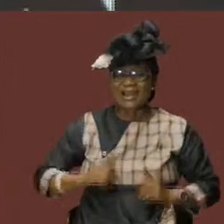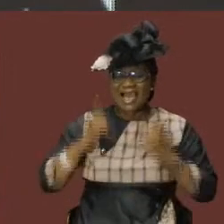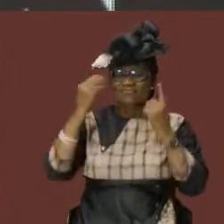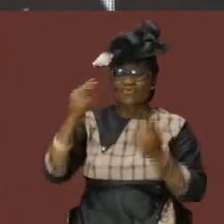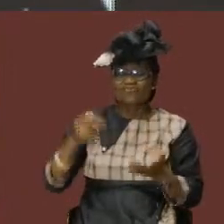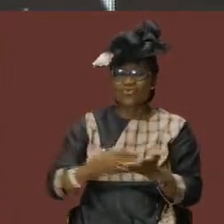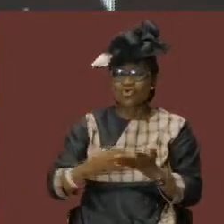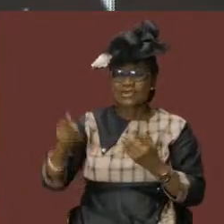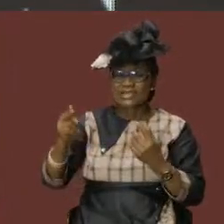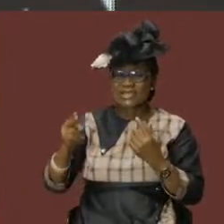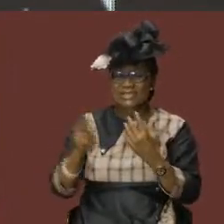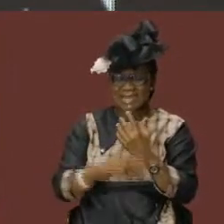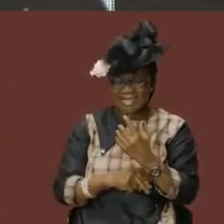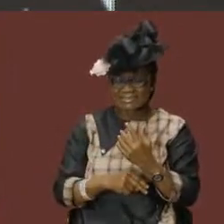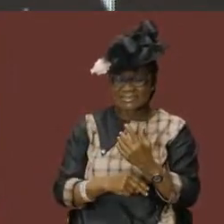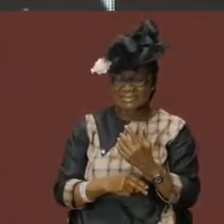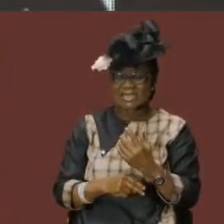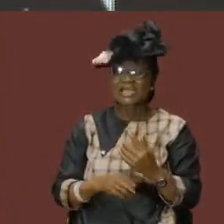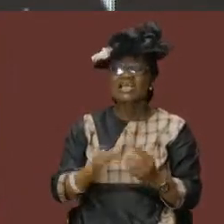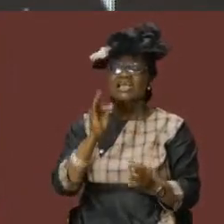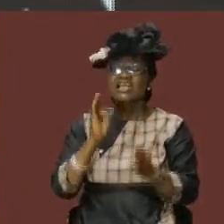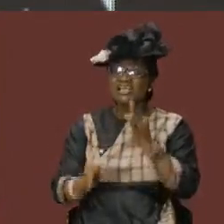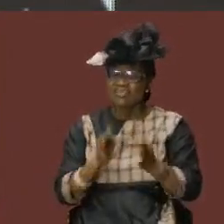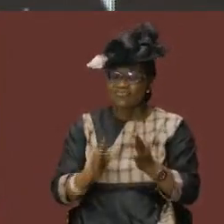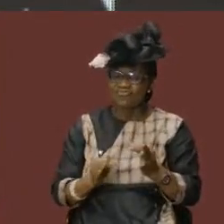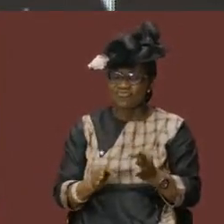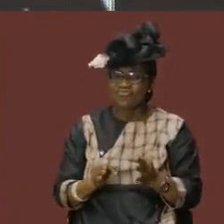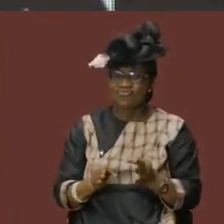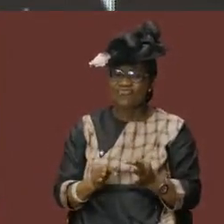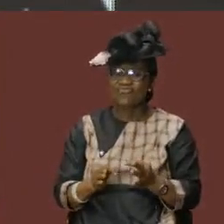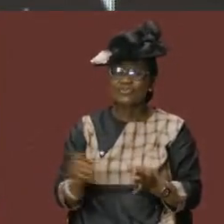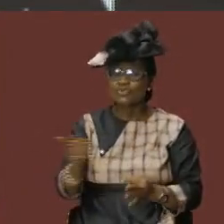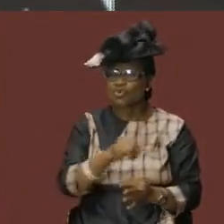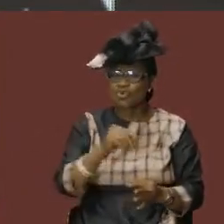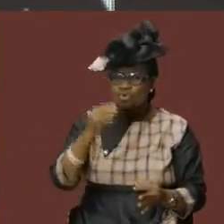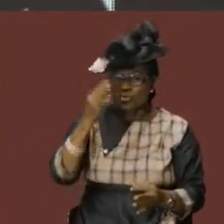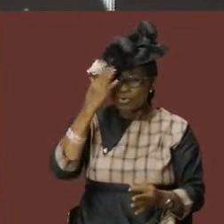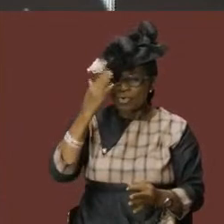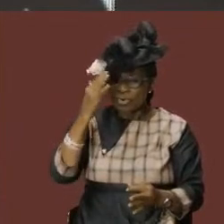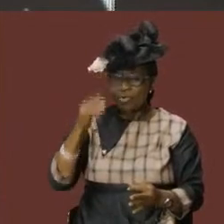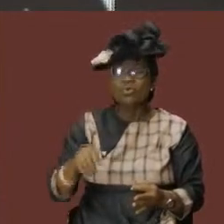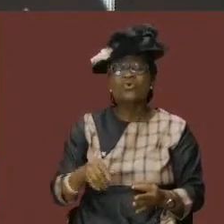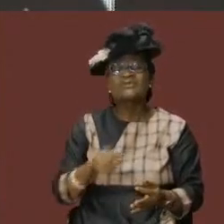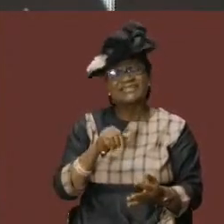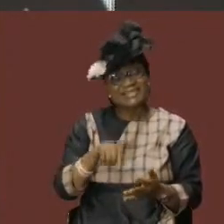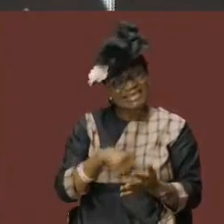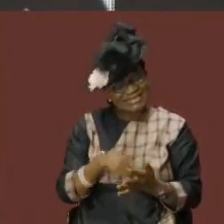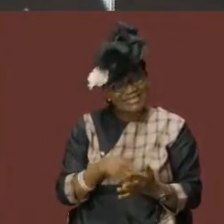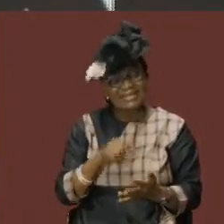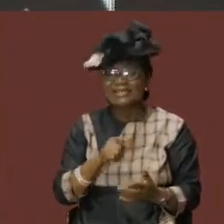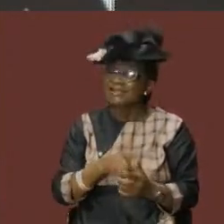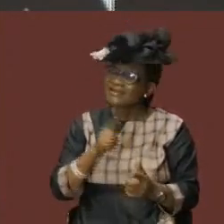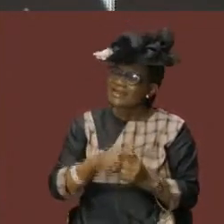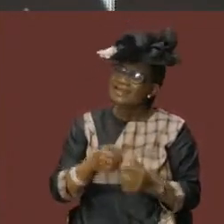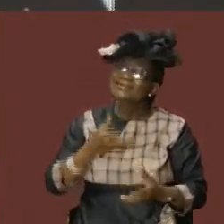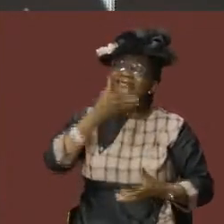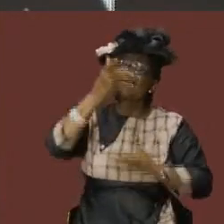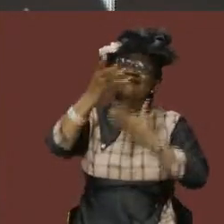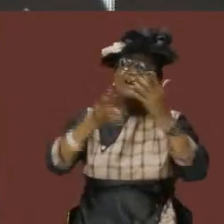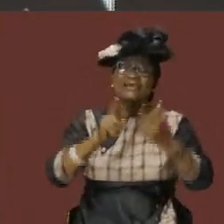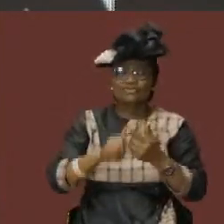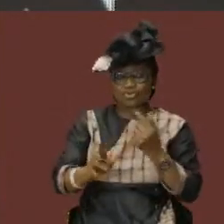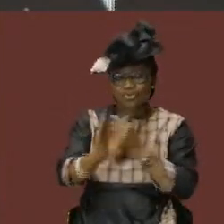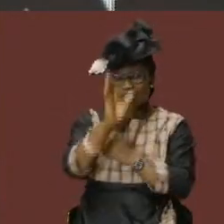appears to penetrate through to you at last, you can cry to God now and ask Him to save your